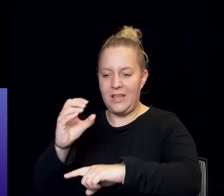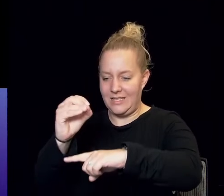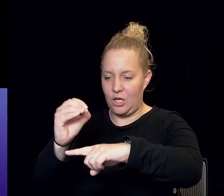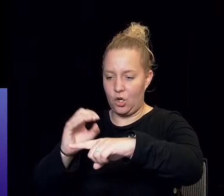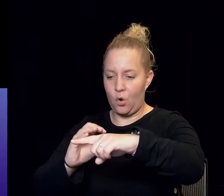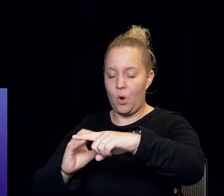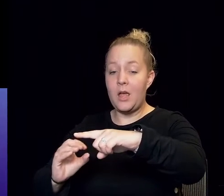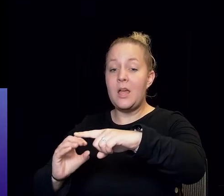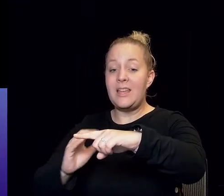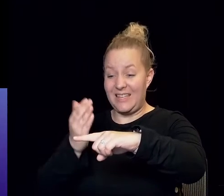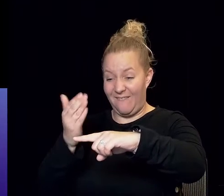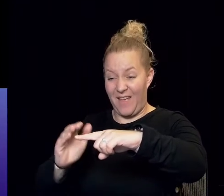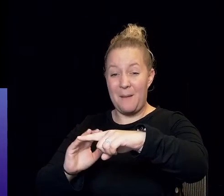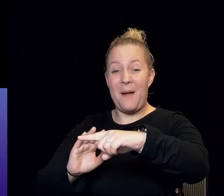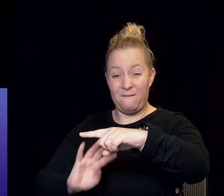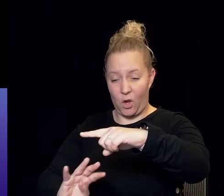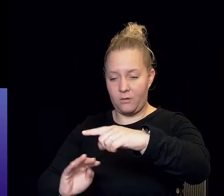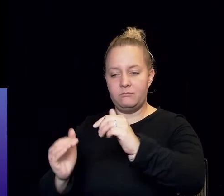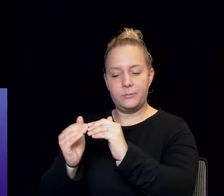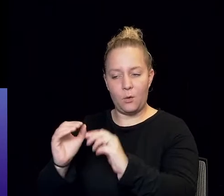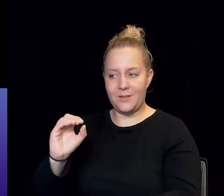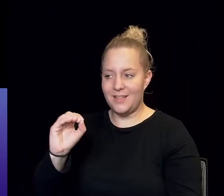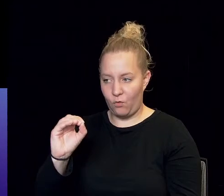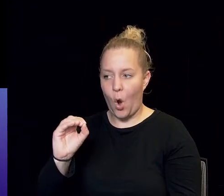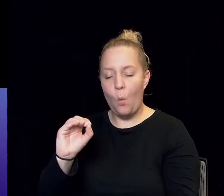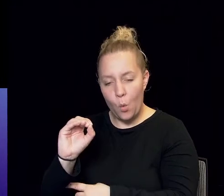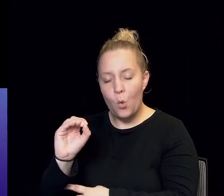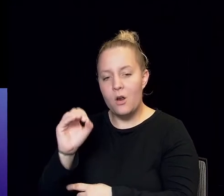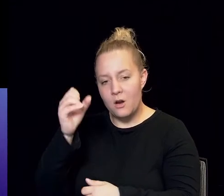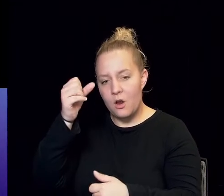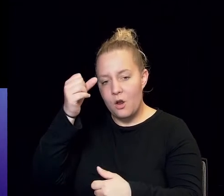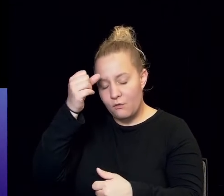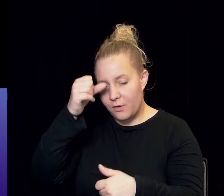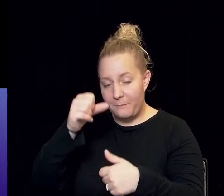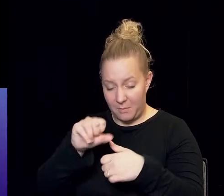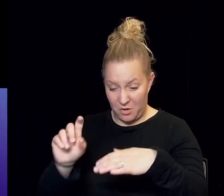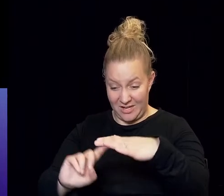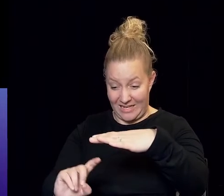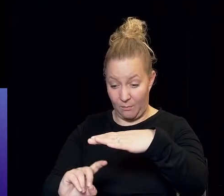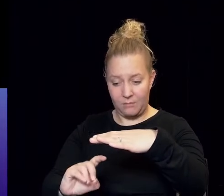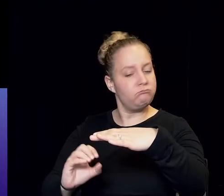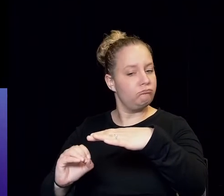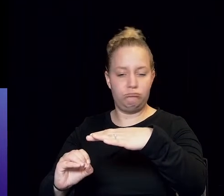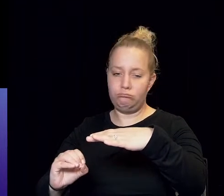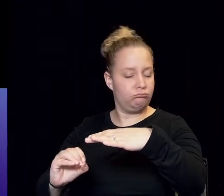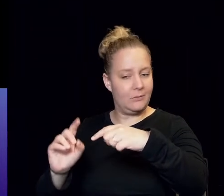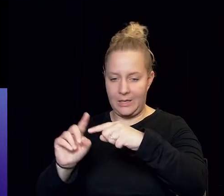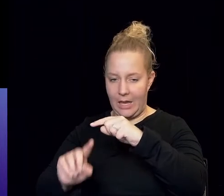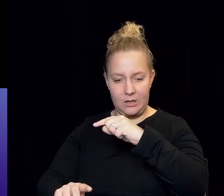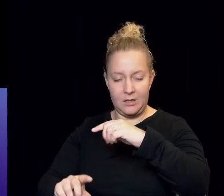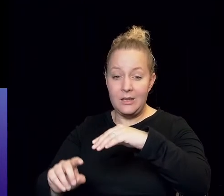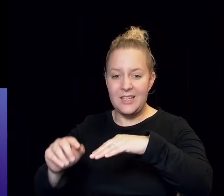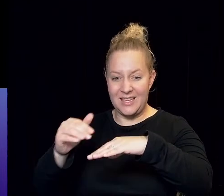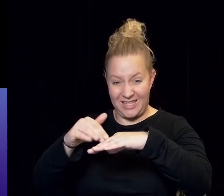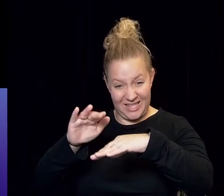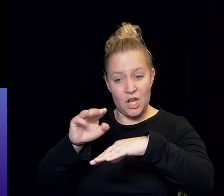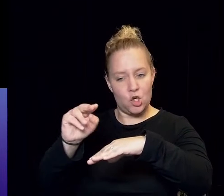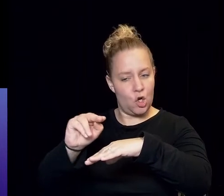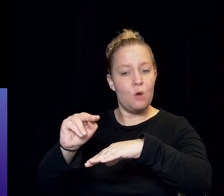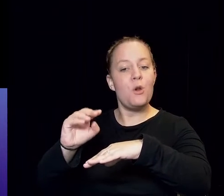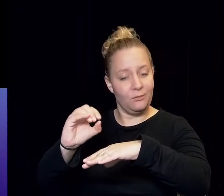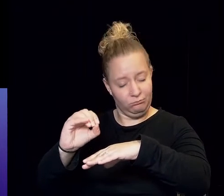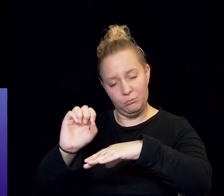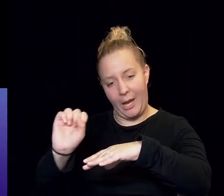is 0. Remember, you cannot have a 0 in the denominator, but you can have a 0 in the